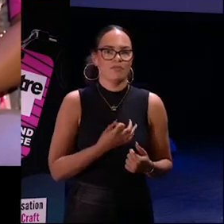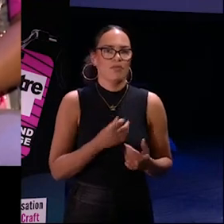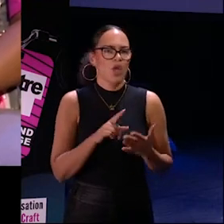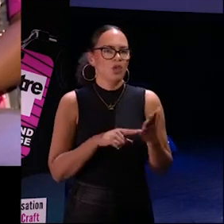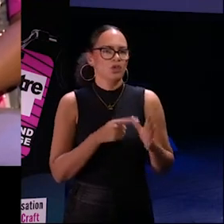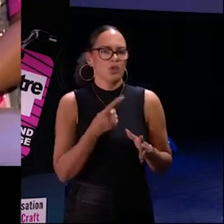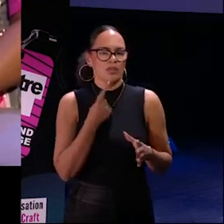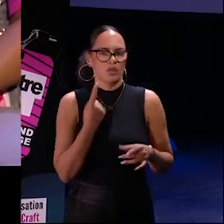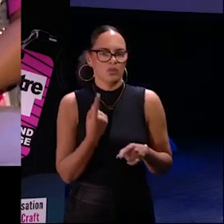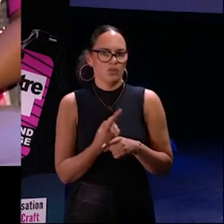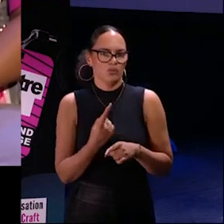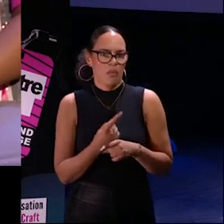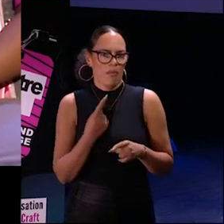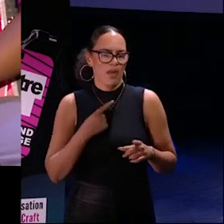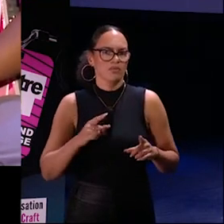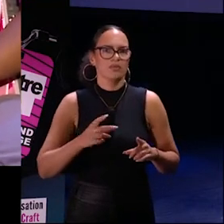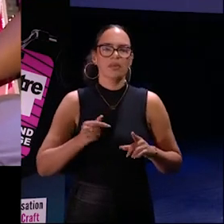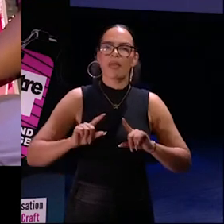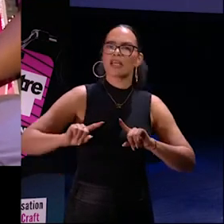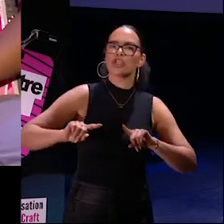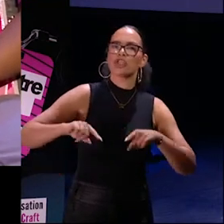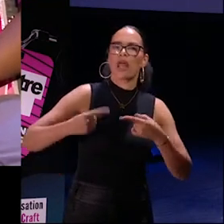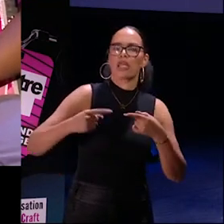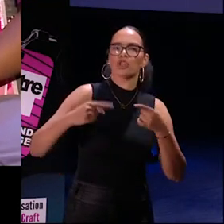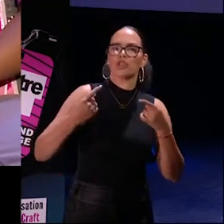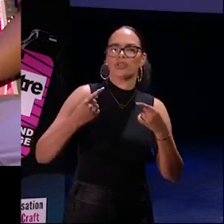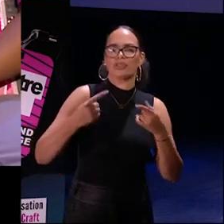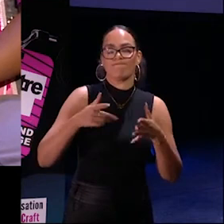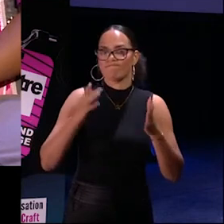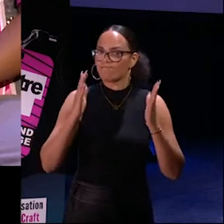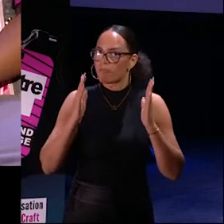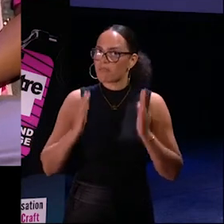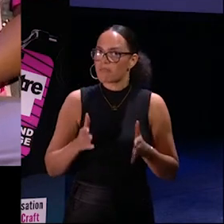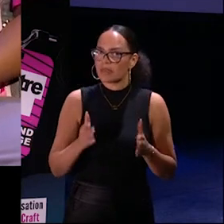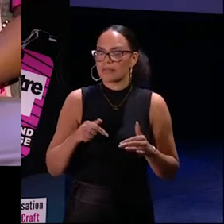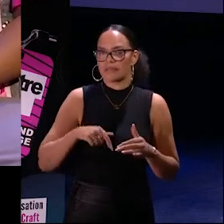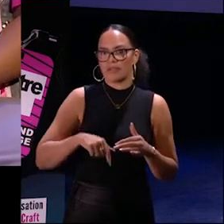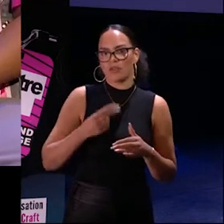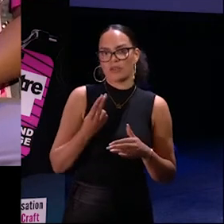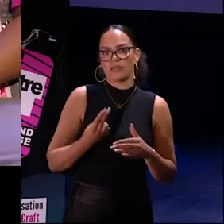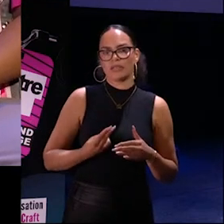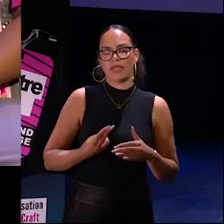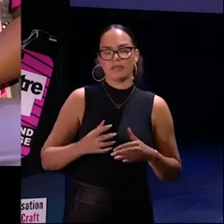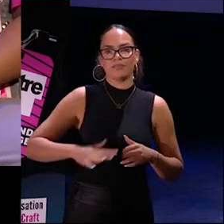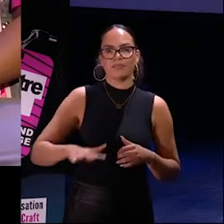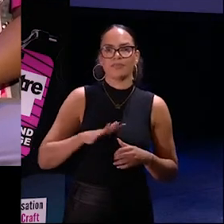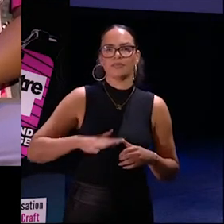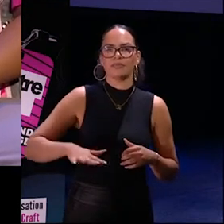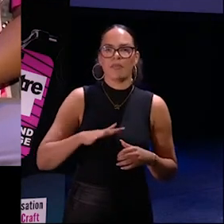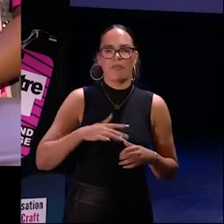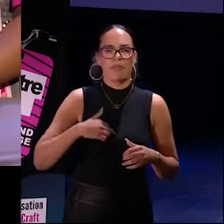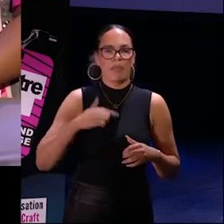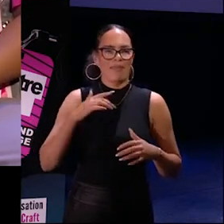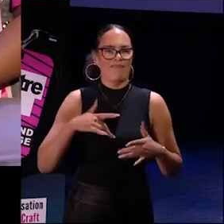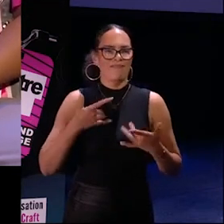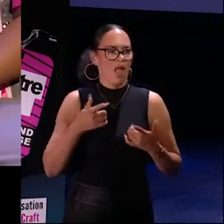you spoke about the challenges and compromises that are needed to be within the space, and I think this is probably something that resonates for a lot of